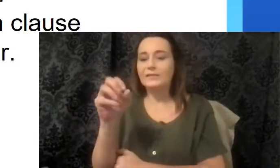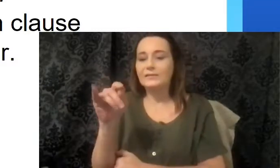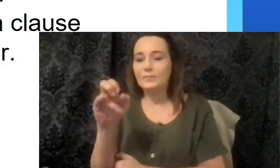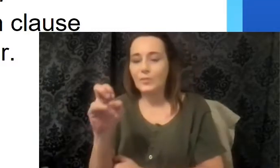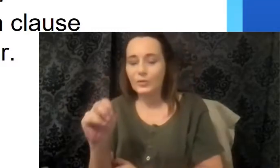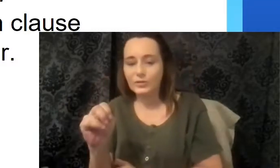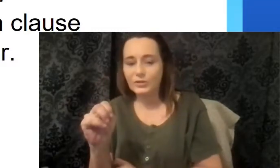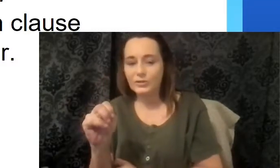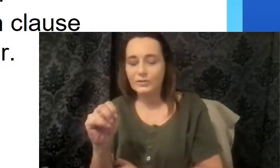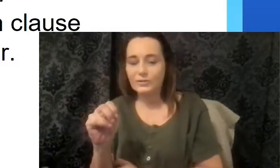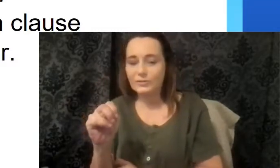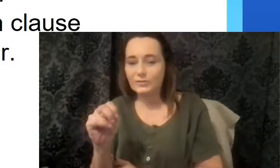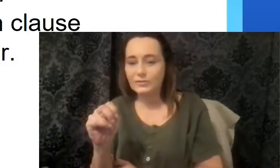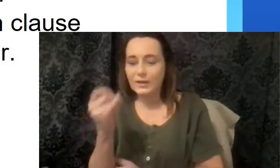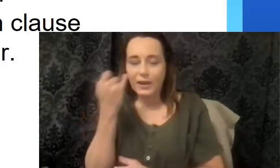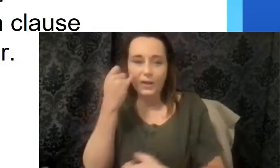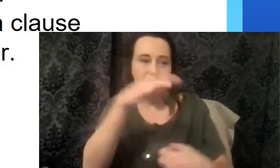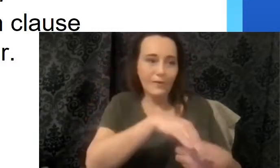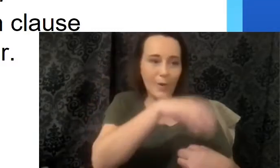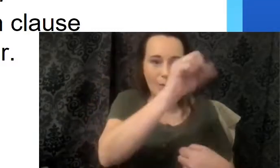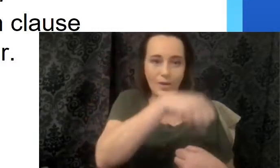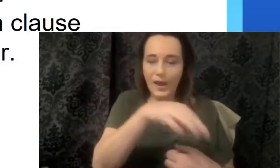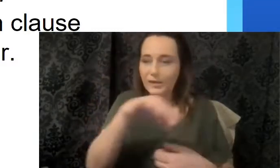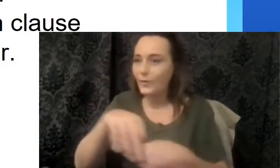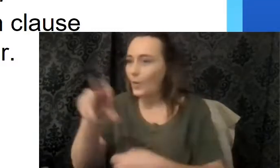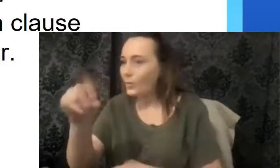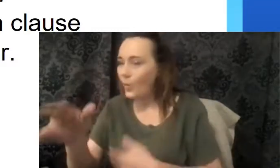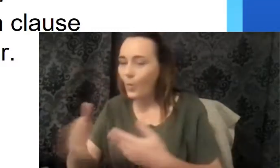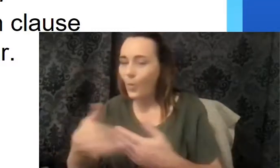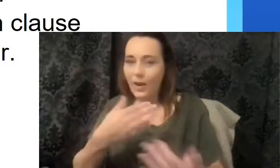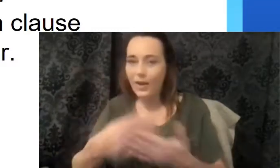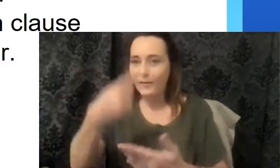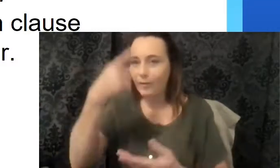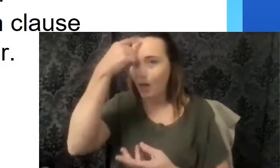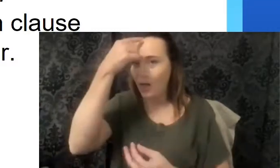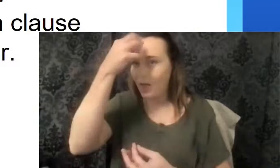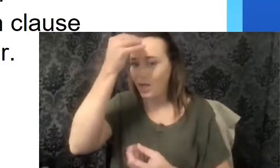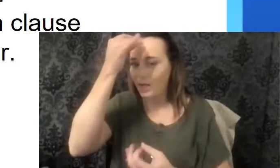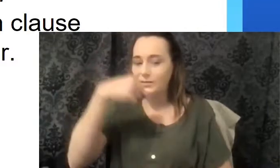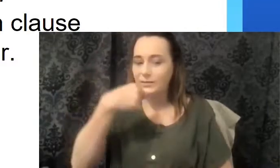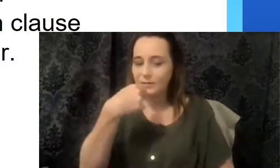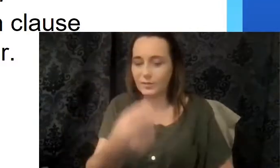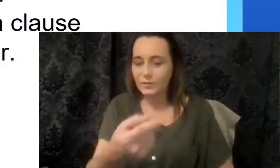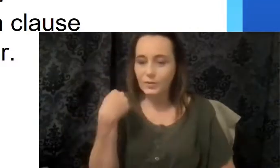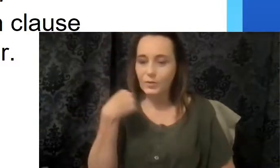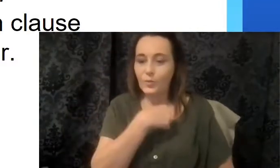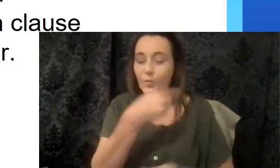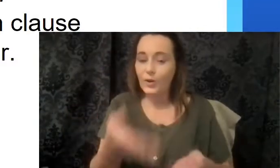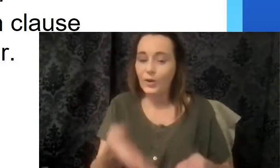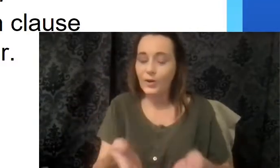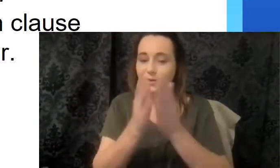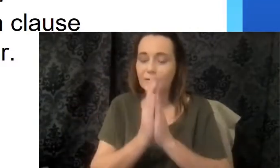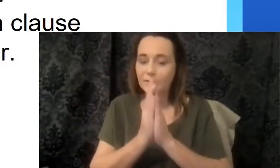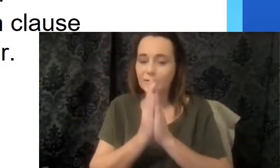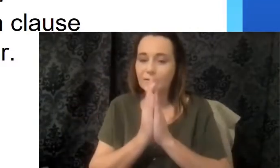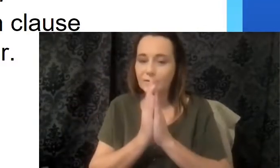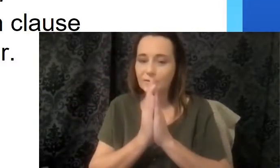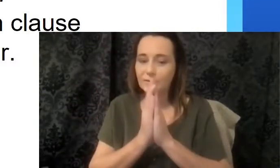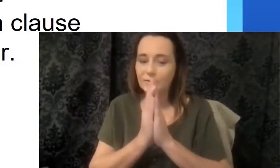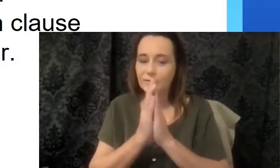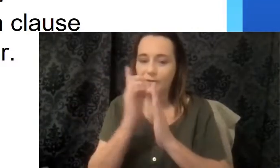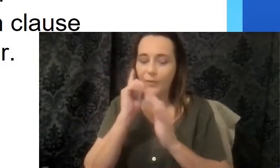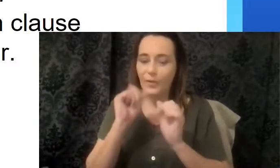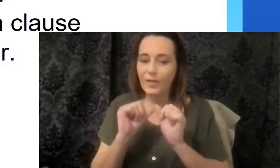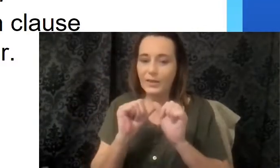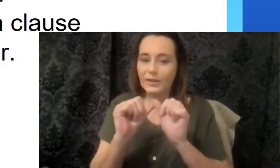or you don't vote for it, whatever your conscience tells you, we're asking for the continuation of